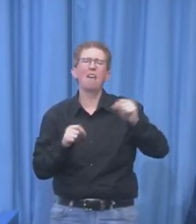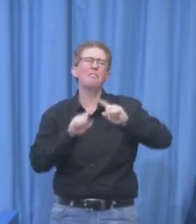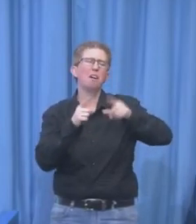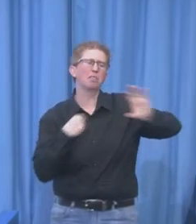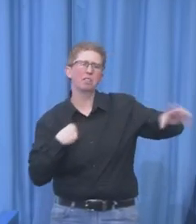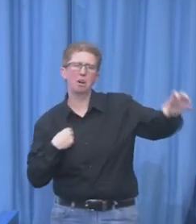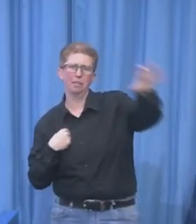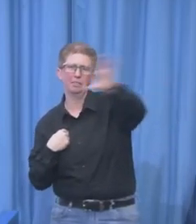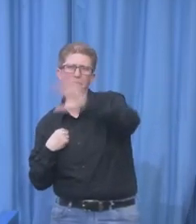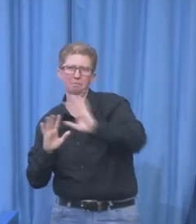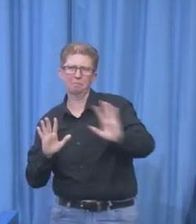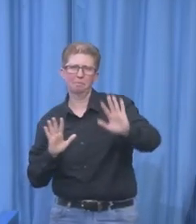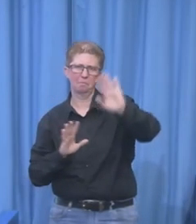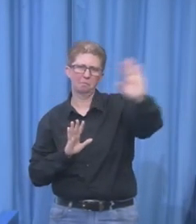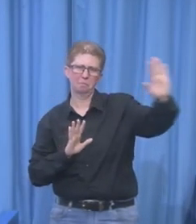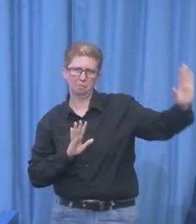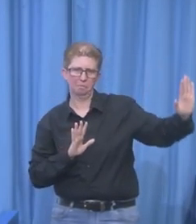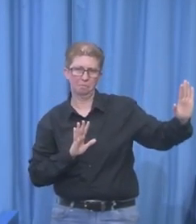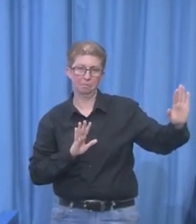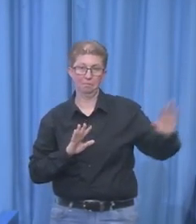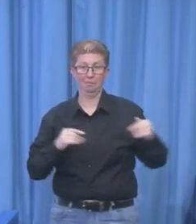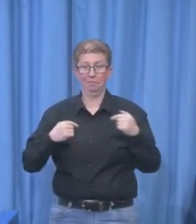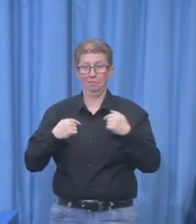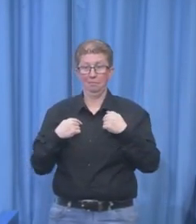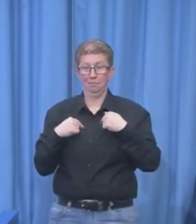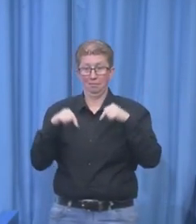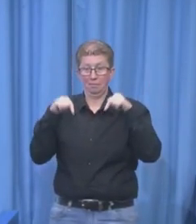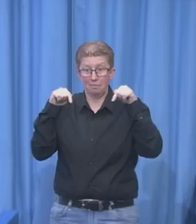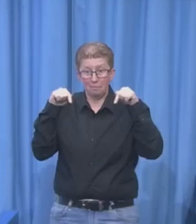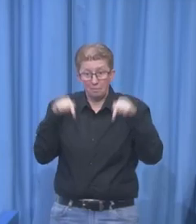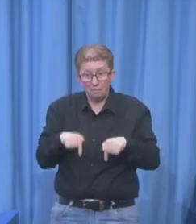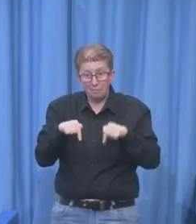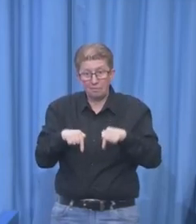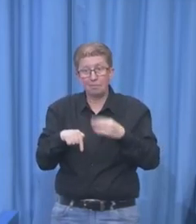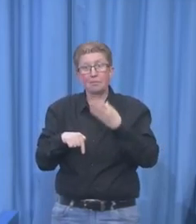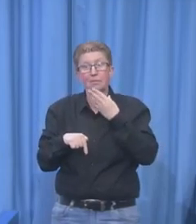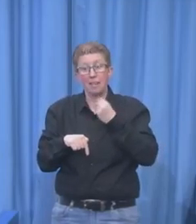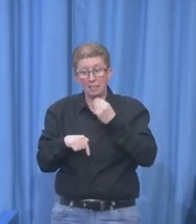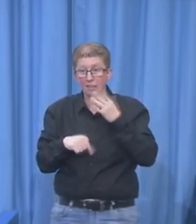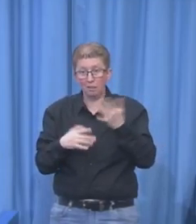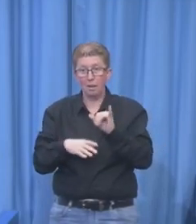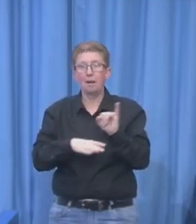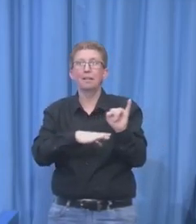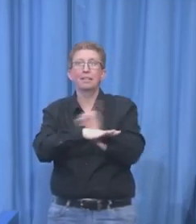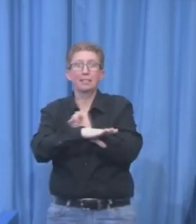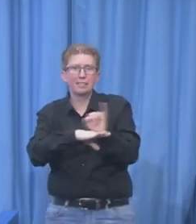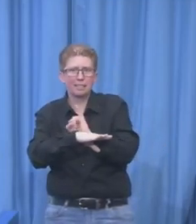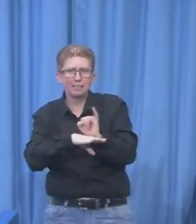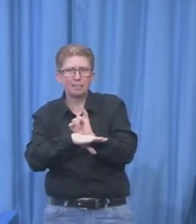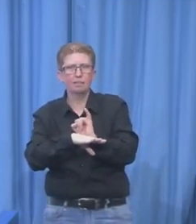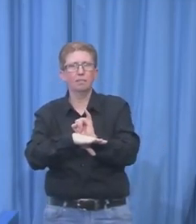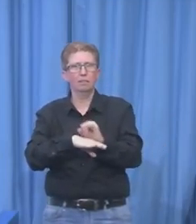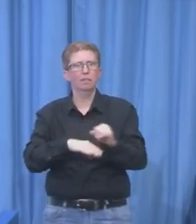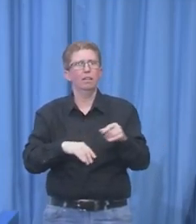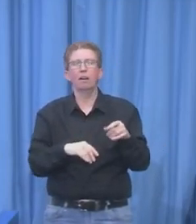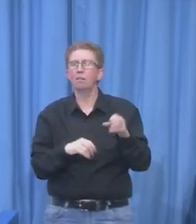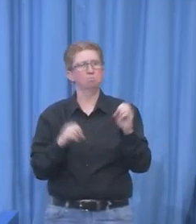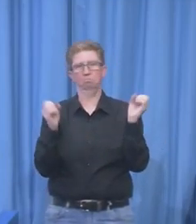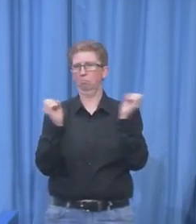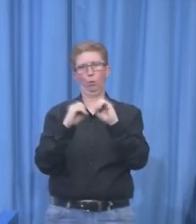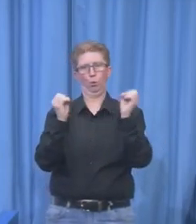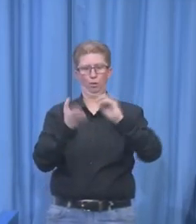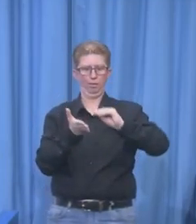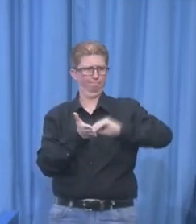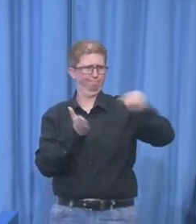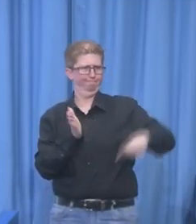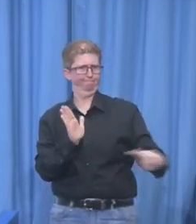about it. The internship, there are no contractual obligation. A person, there is the relationship between